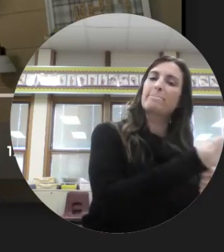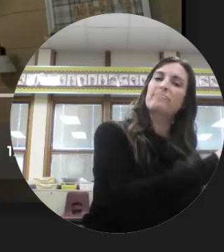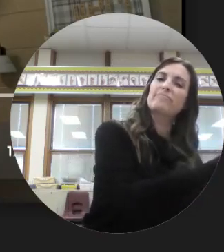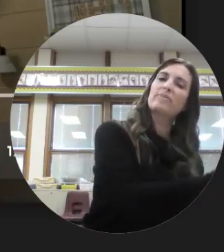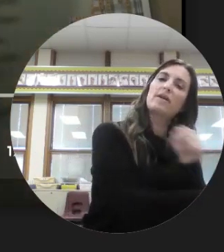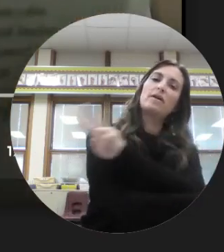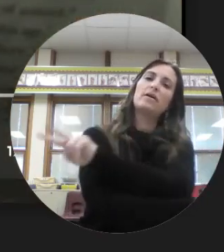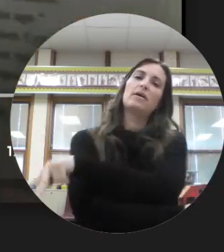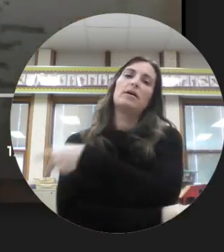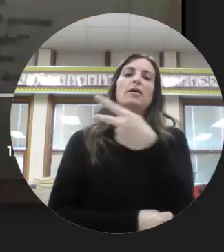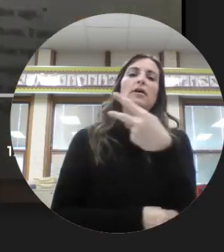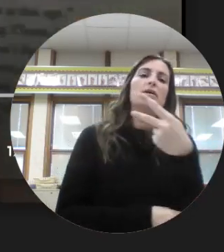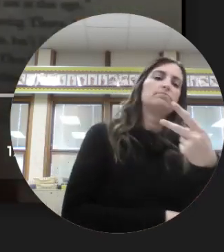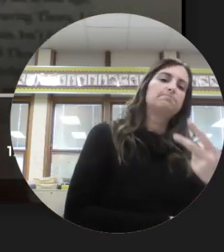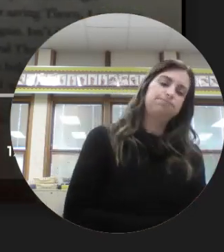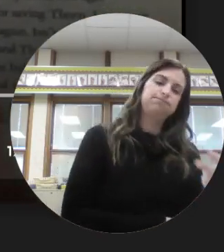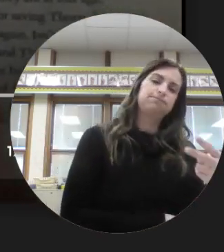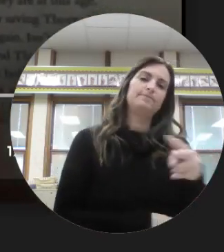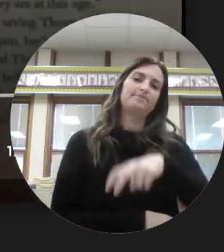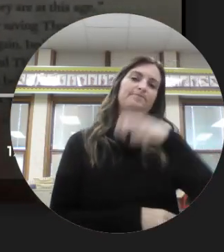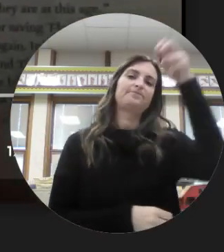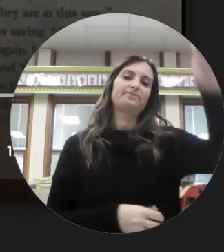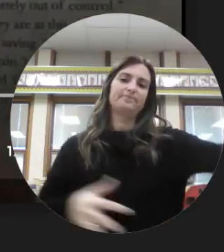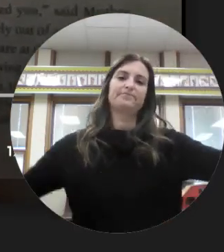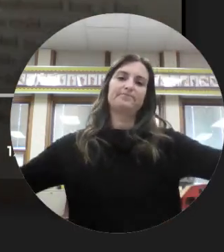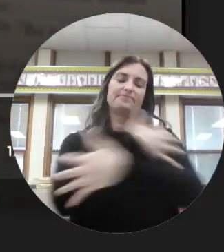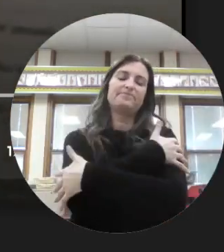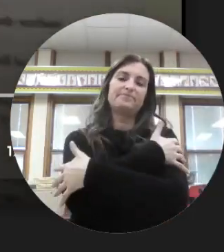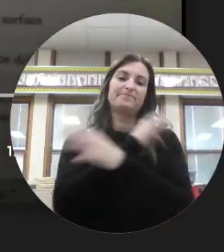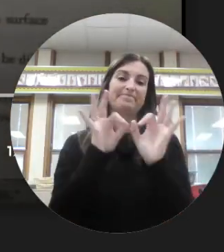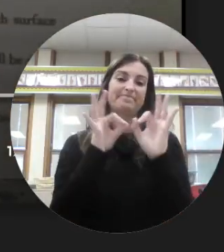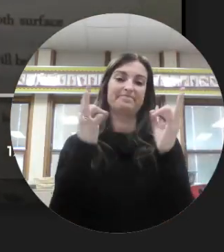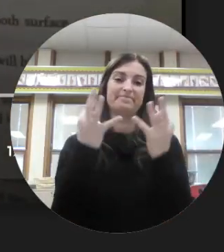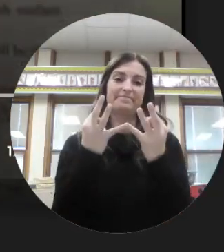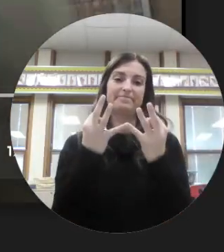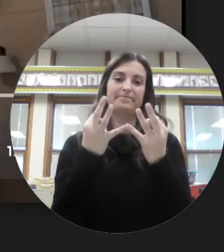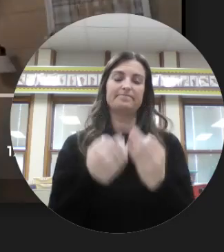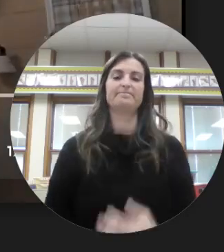appearing, and then Thorn leaped to embrace his family.